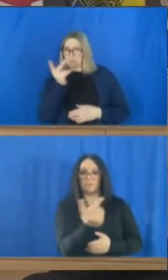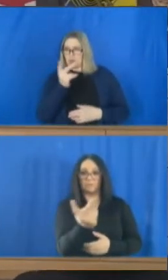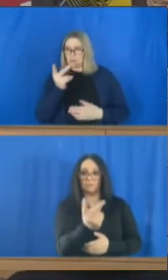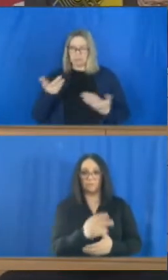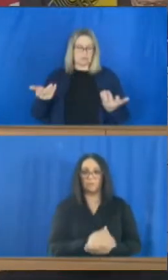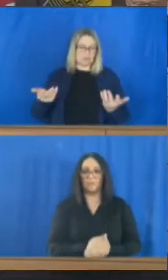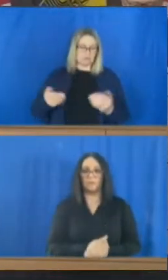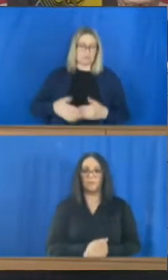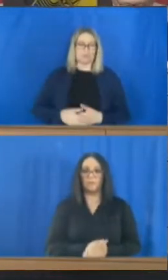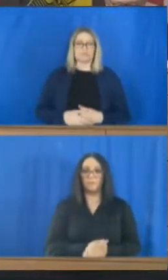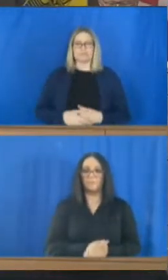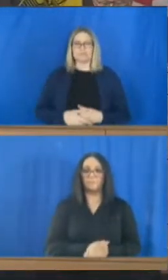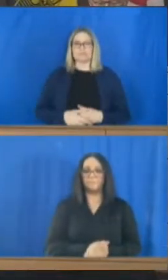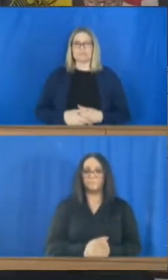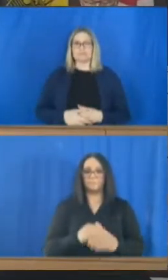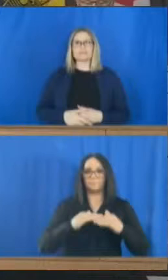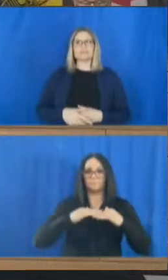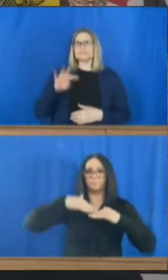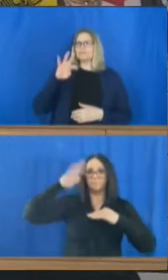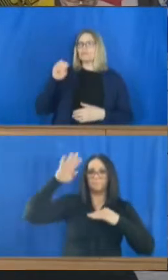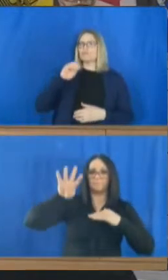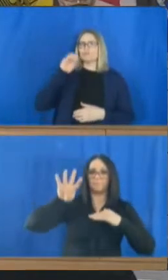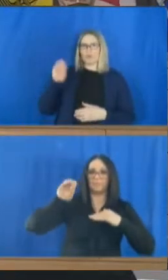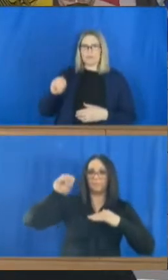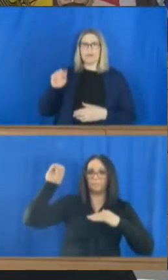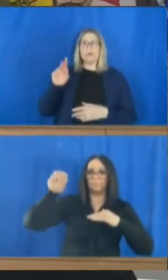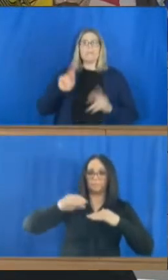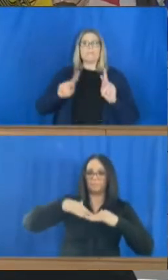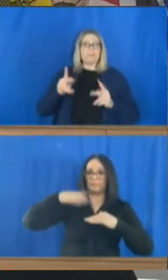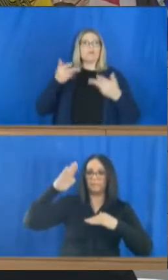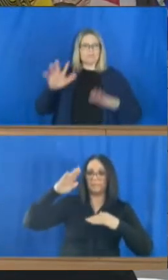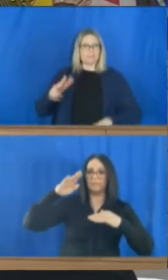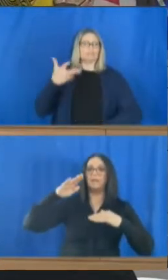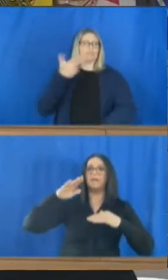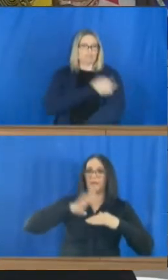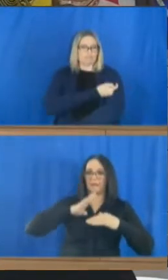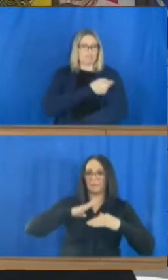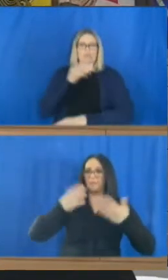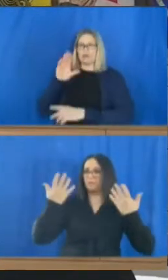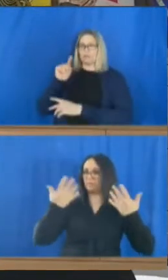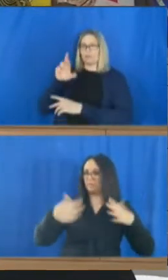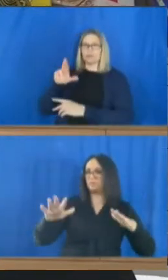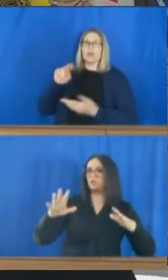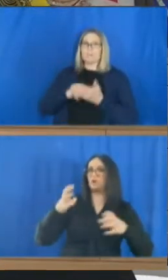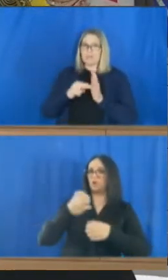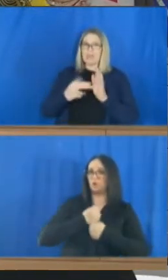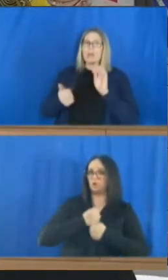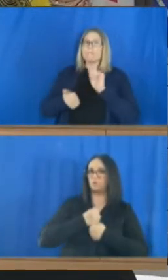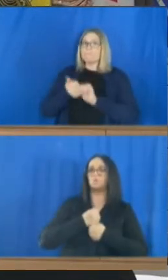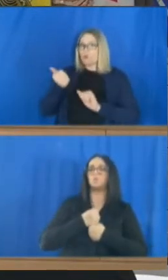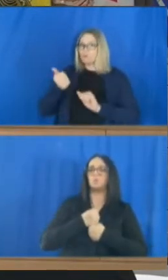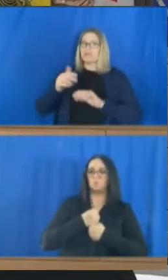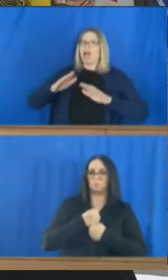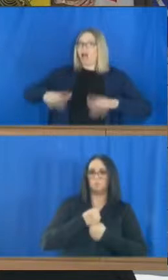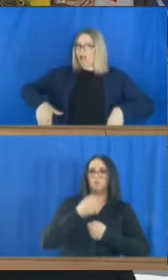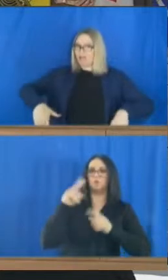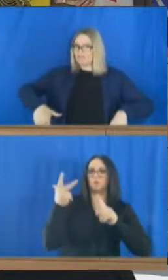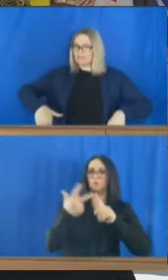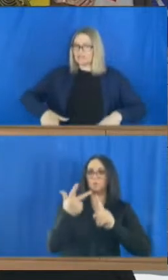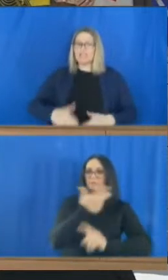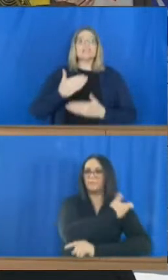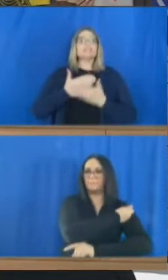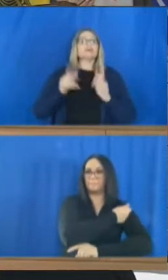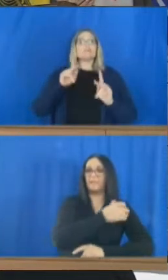you concerned that the booster rollout isn't going as smoothly as planned? And do you have any plans to change the definition of